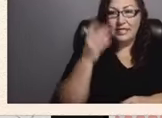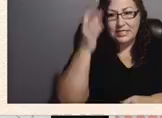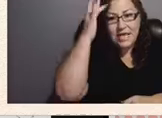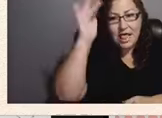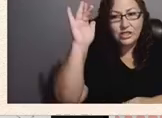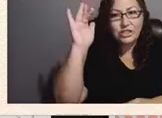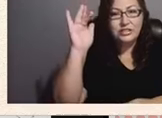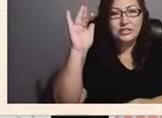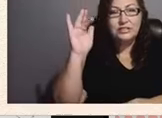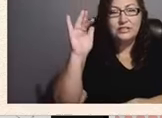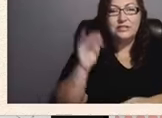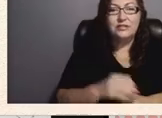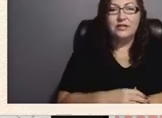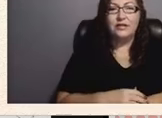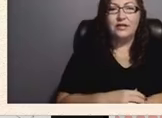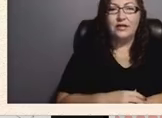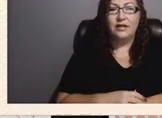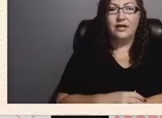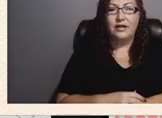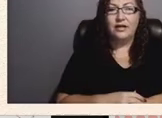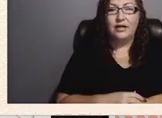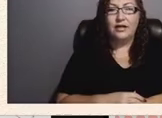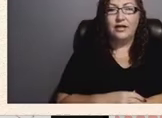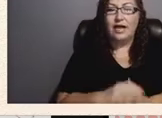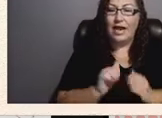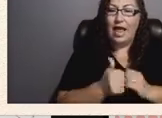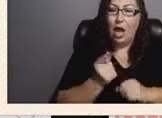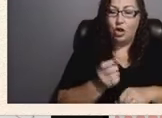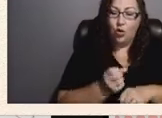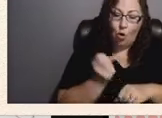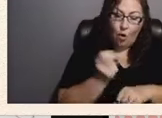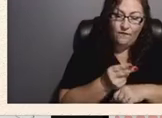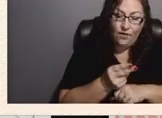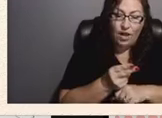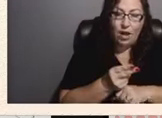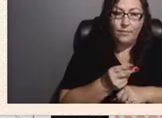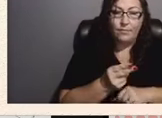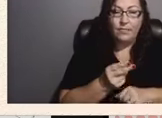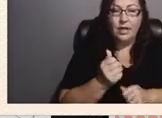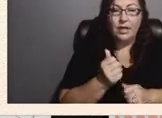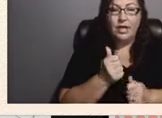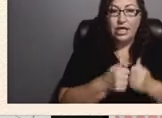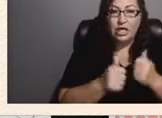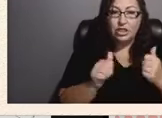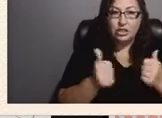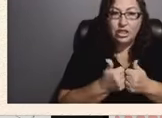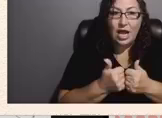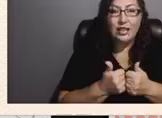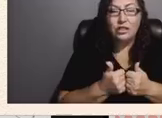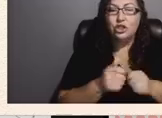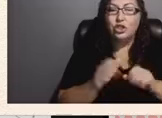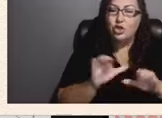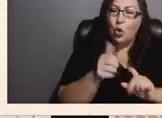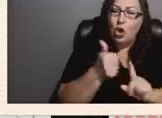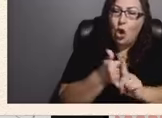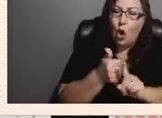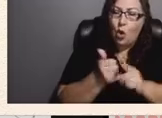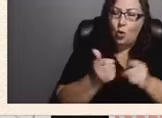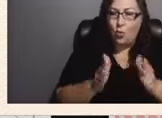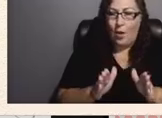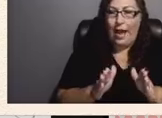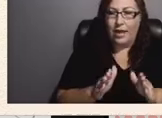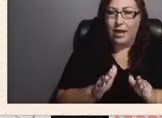life. How you overcome your challenges? You do it in your own way, your own